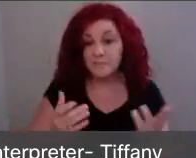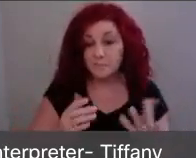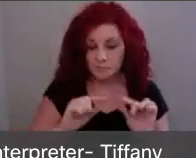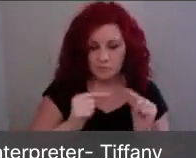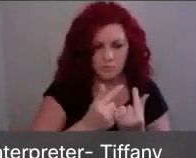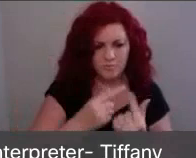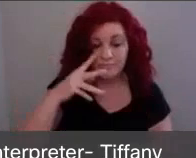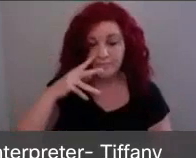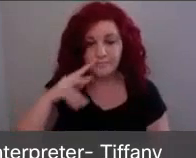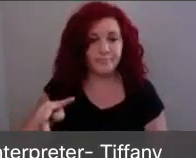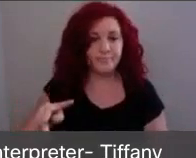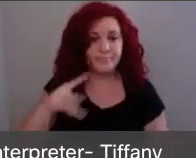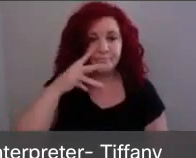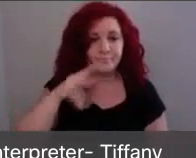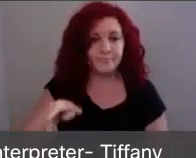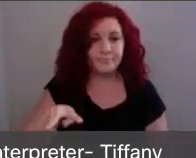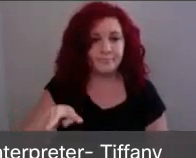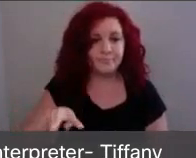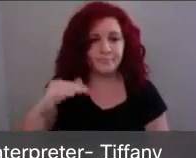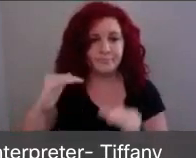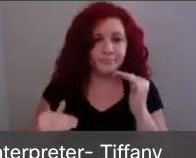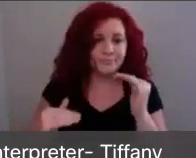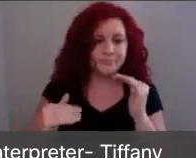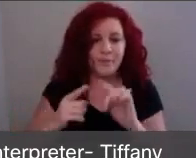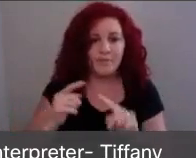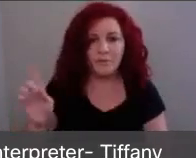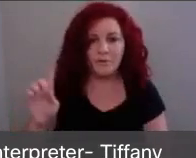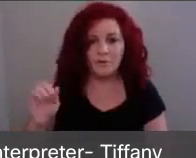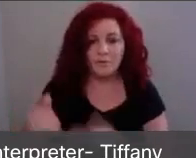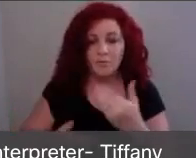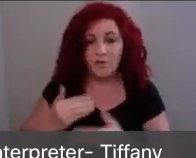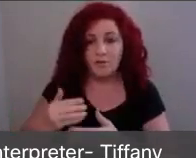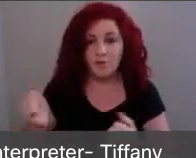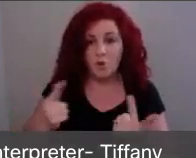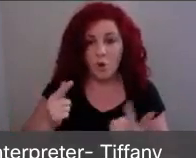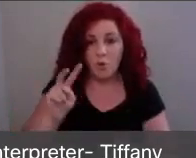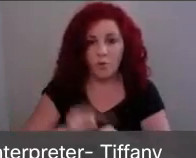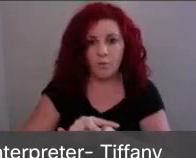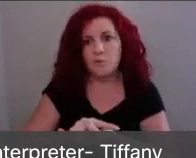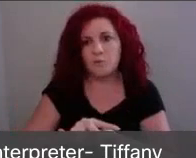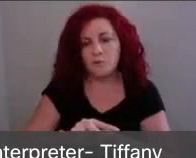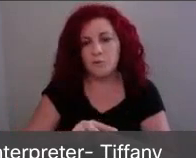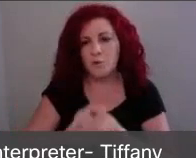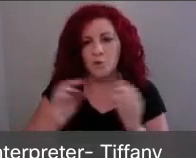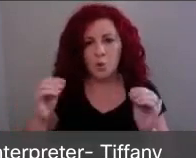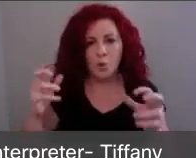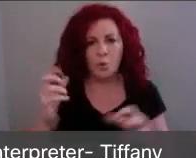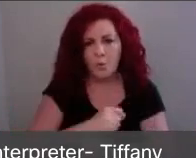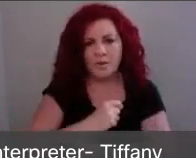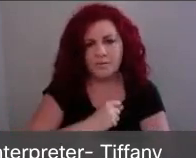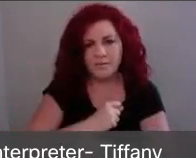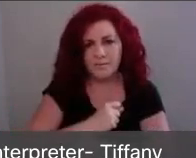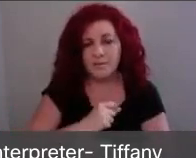is neglected and is disenfranchised from the democratic process, everyone loses. There are no winners in that scenario, even